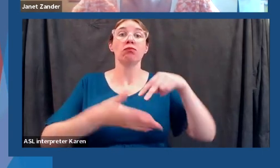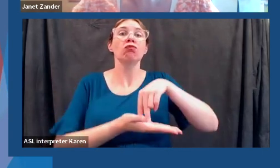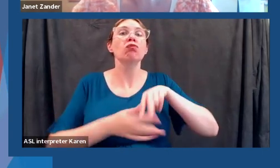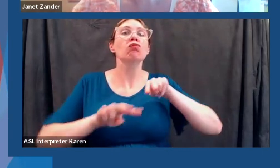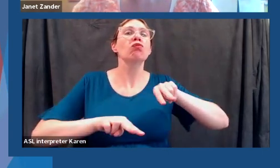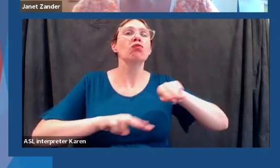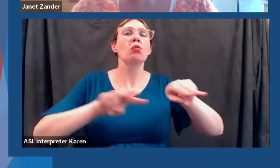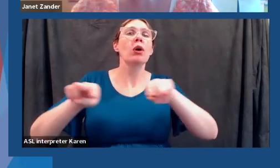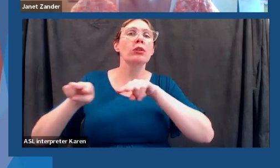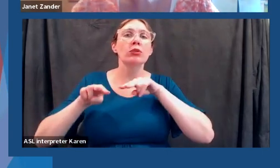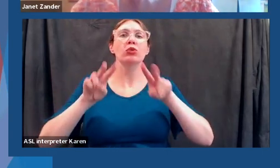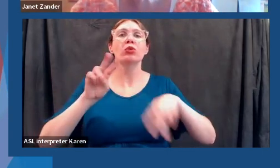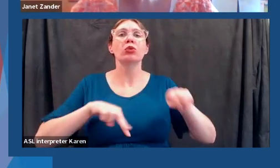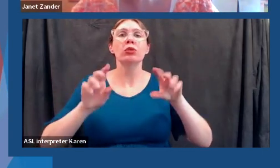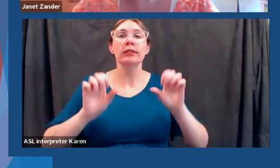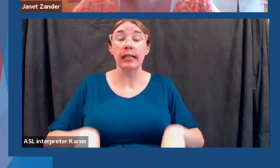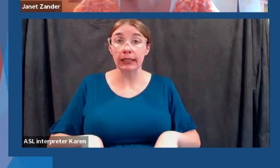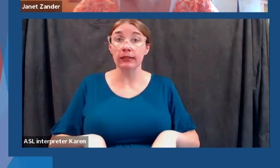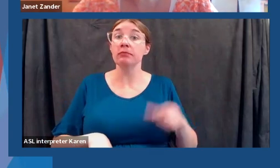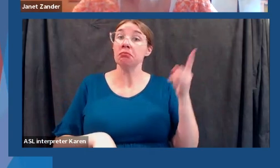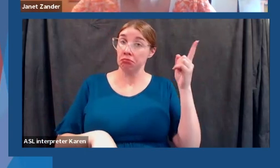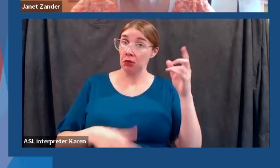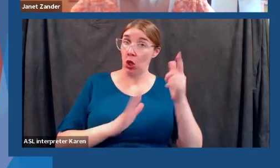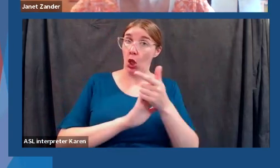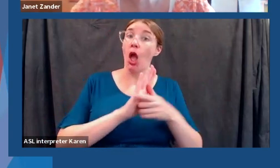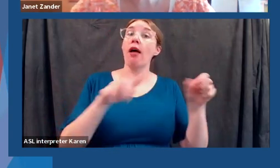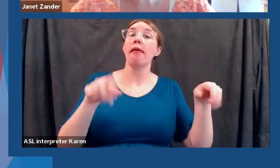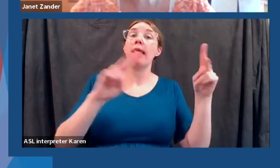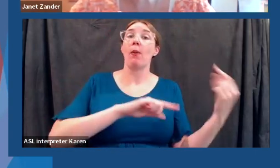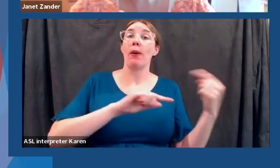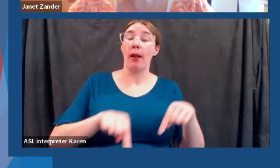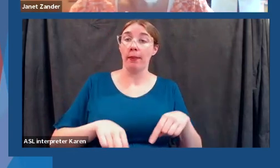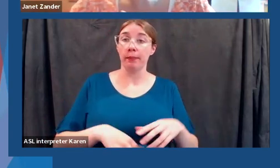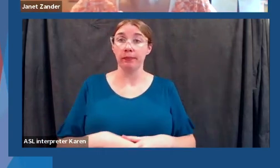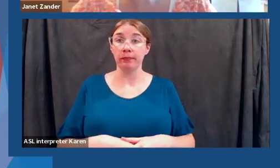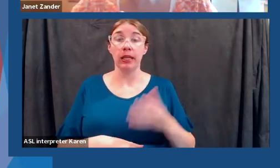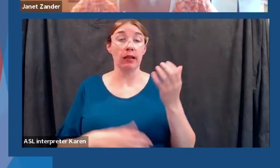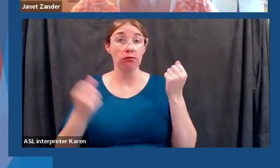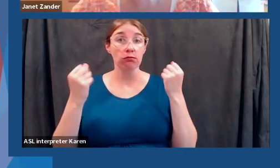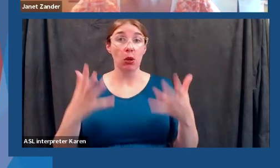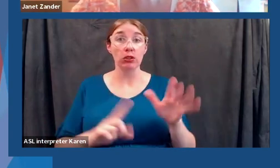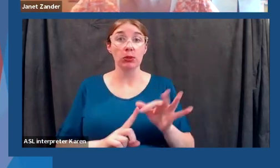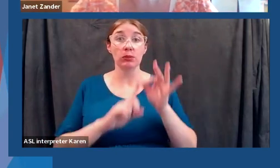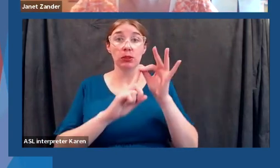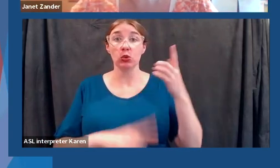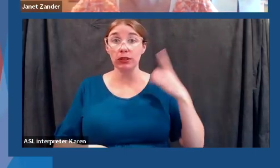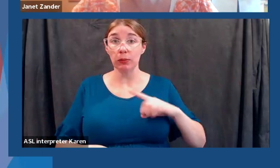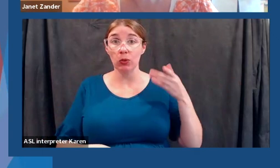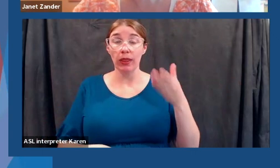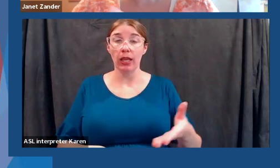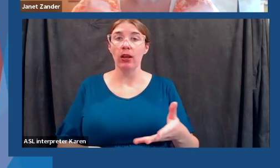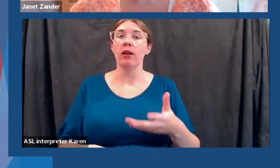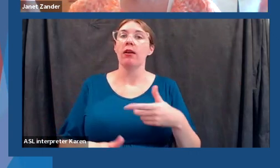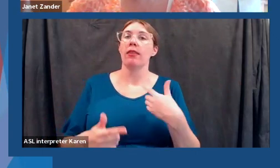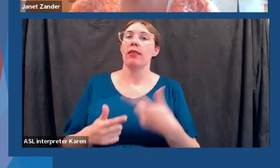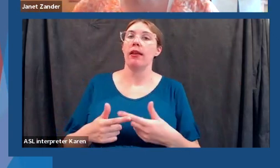do. If multiple teams of special voting deputies are used, then multiple pairs of observers are used. The idea is that